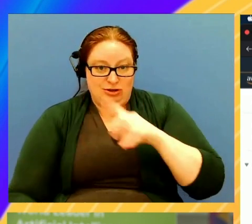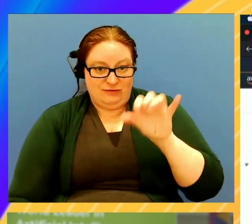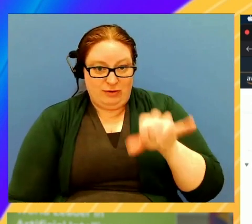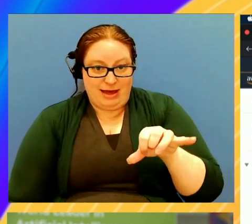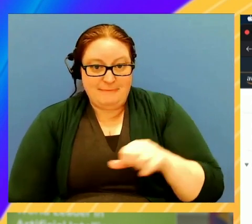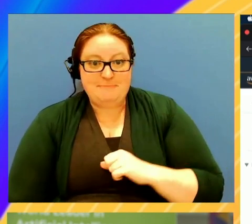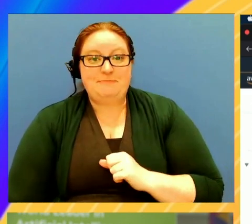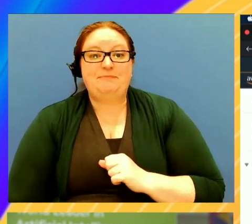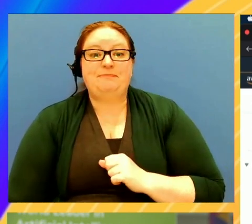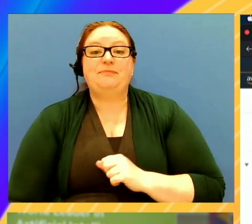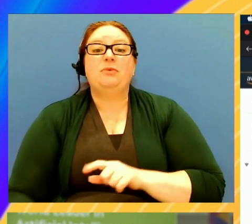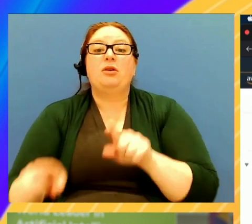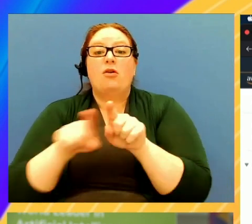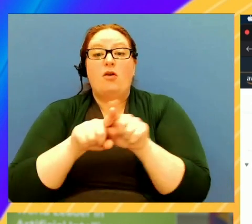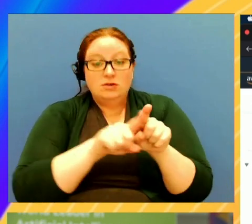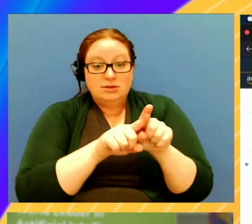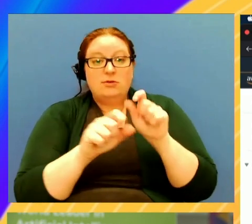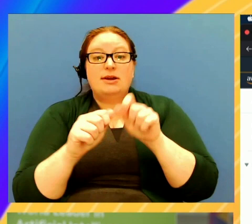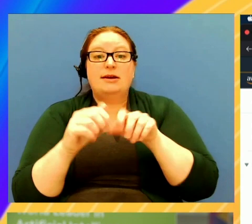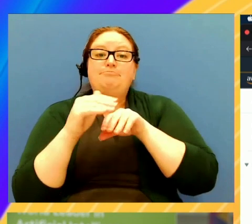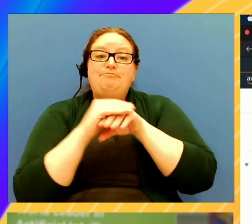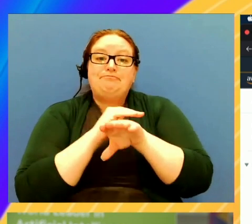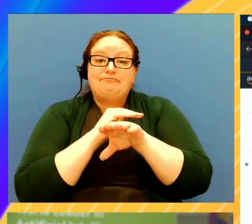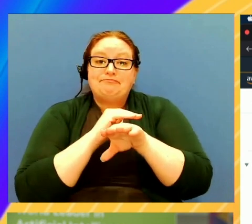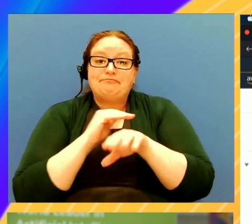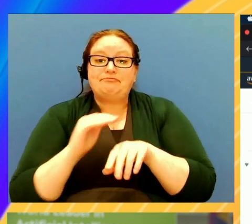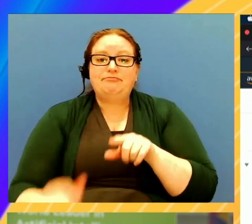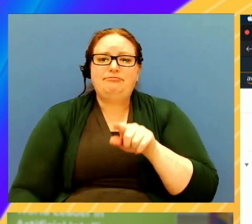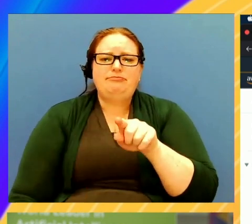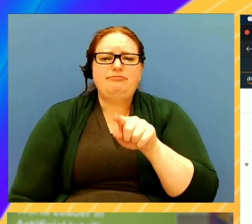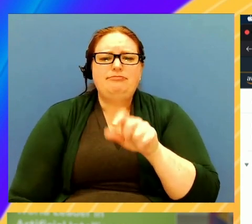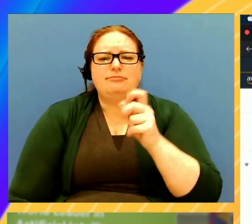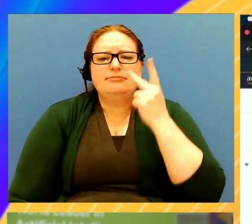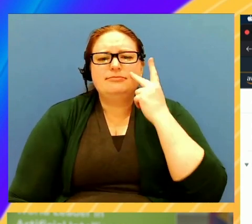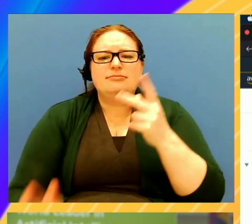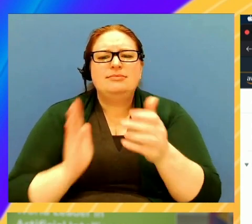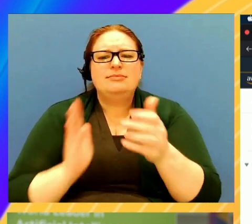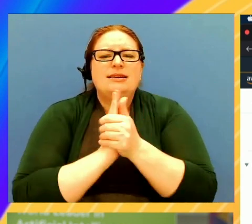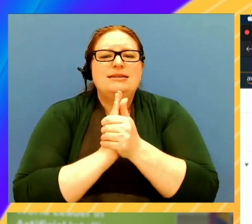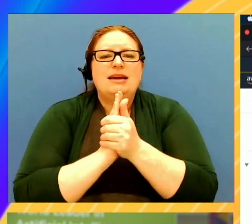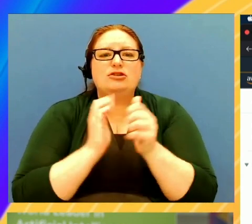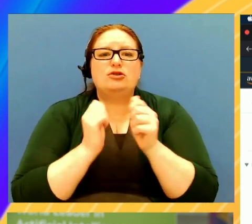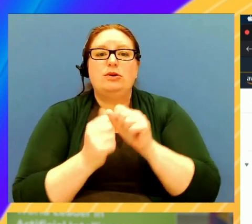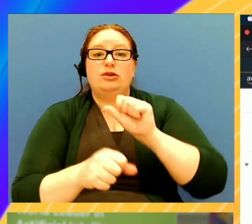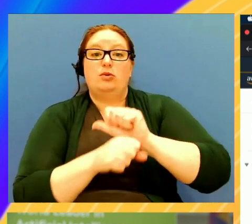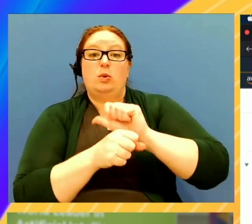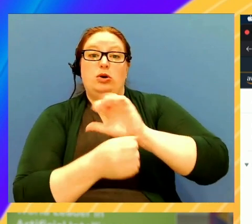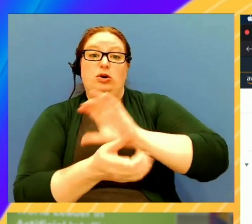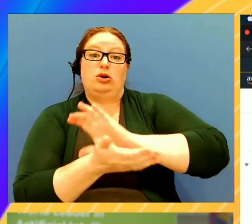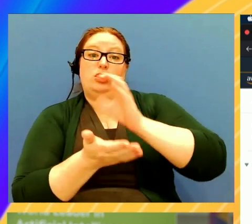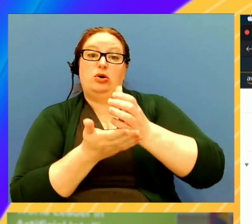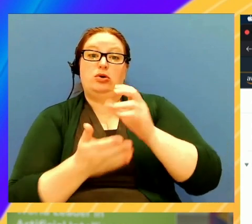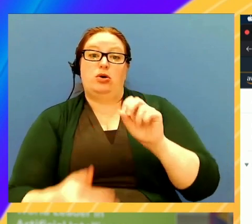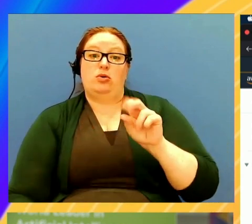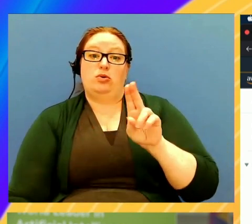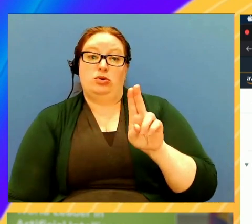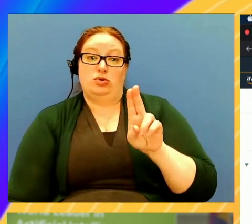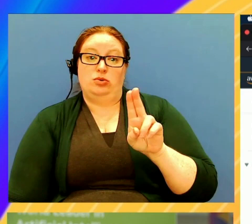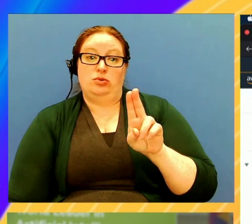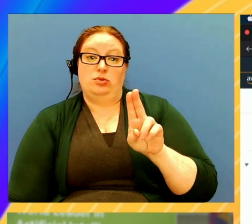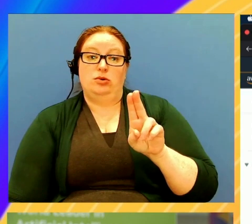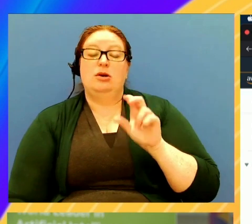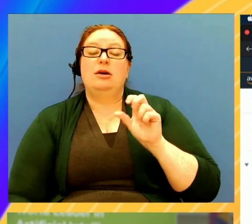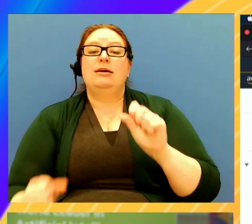can also go in, and you can see that right here, it's attached to the workload OU. So we can go